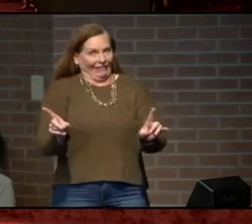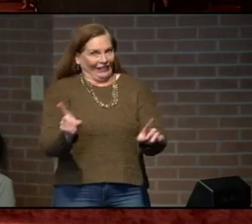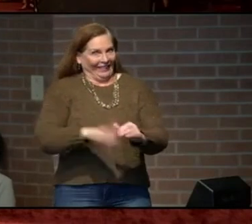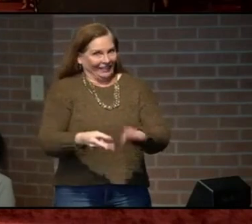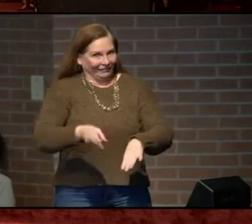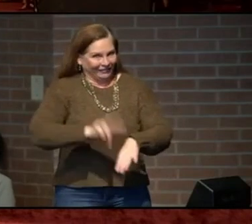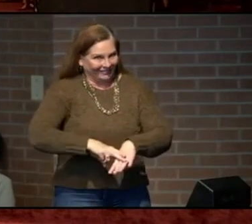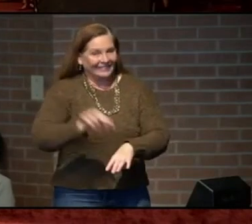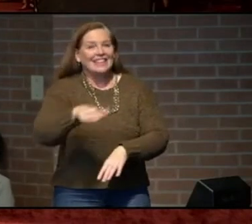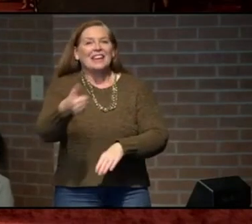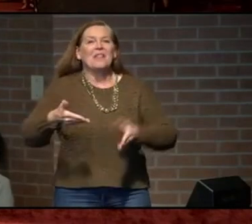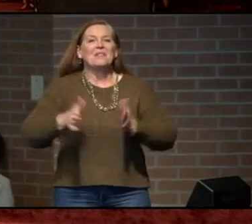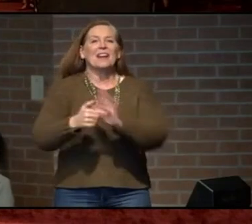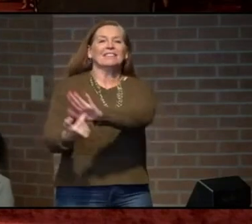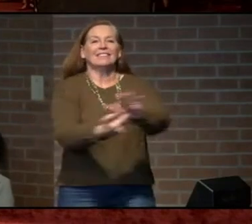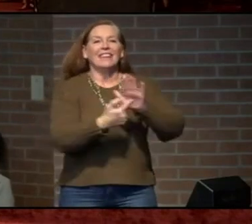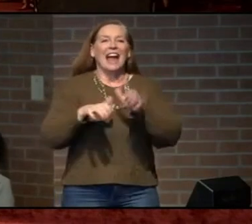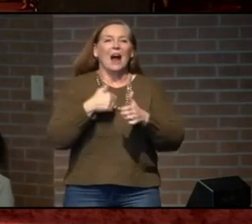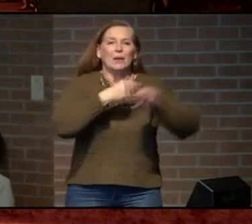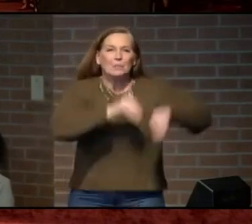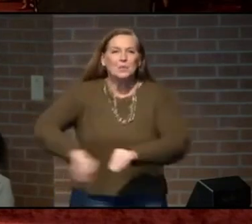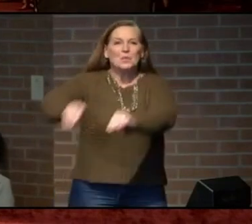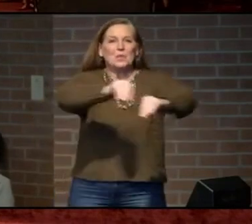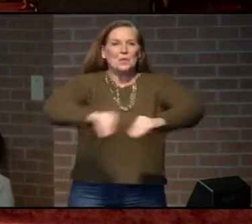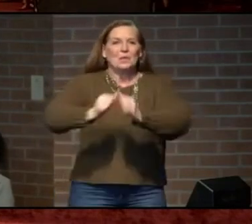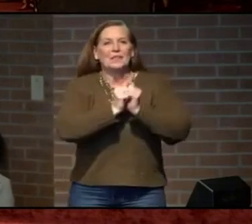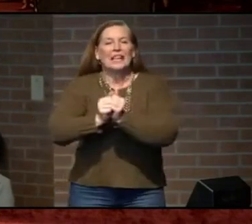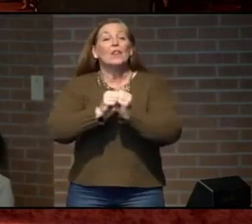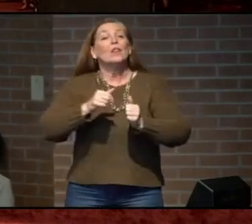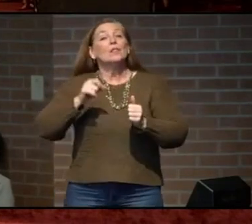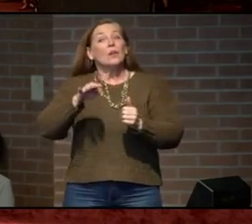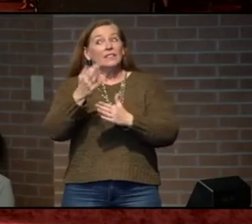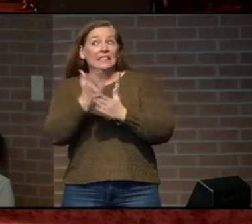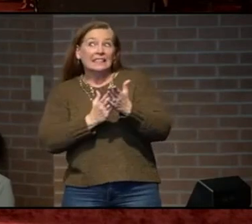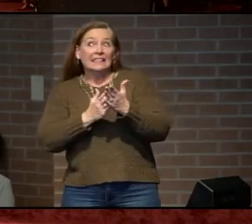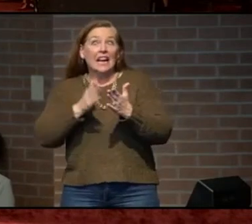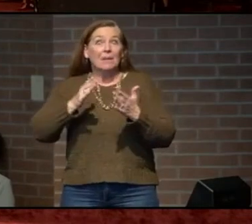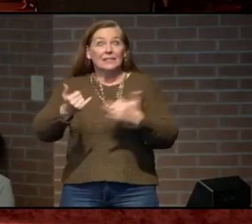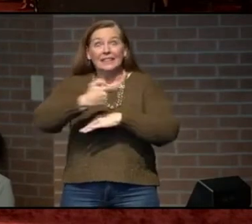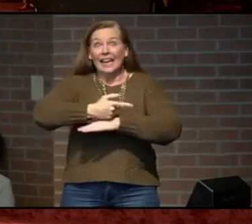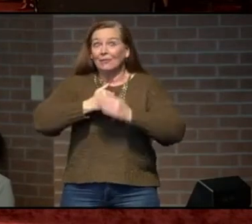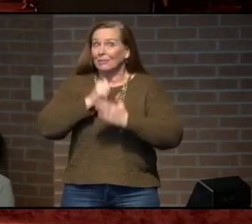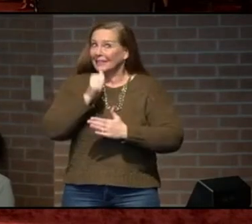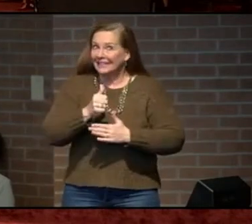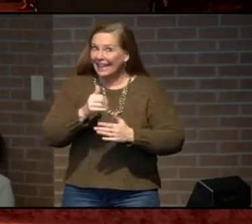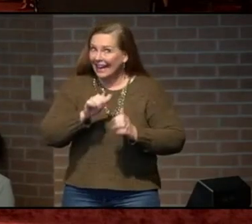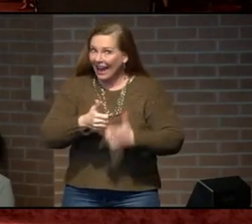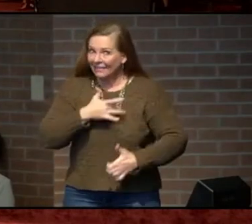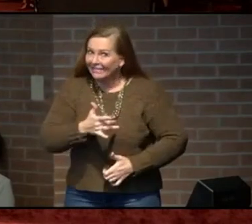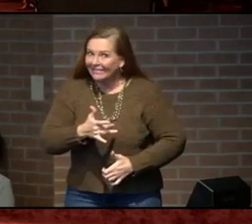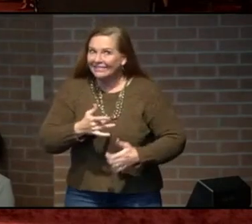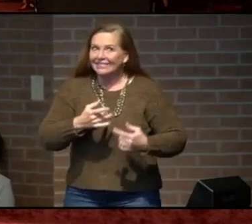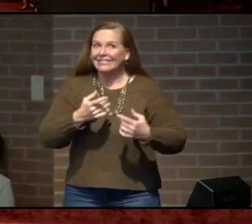how we move together. So I invite you, if some of today's worship is not a way that you typically express worship, to just